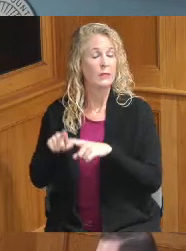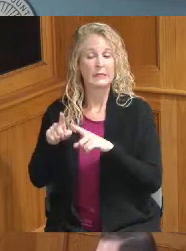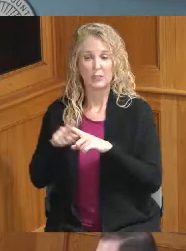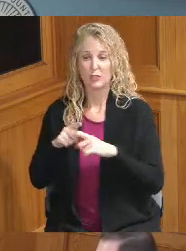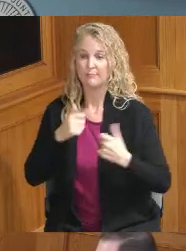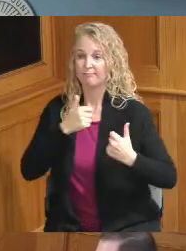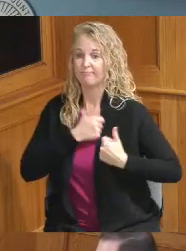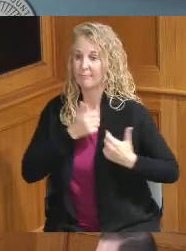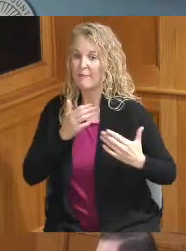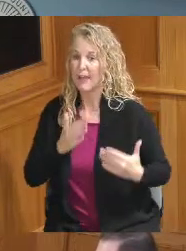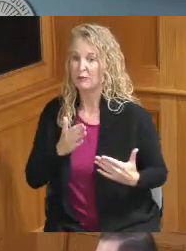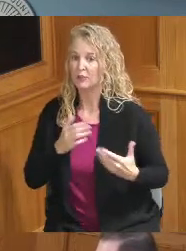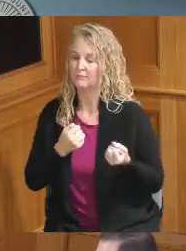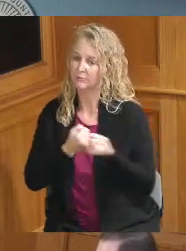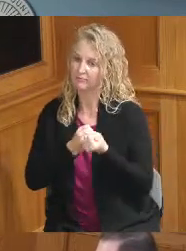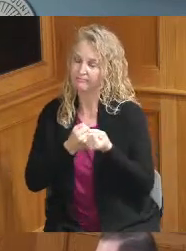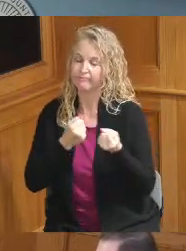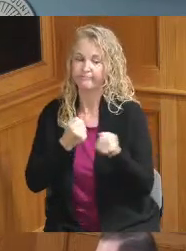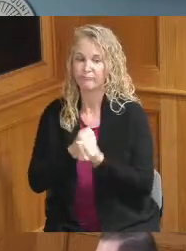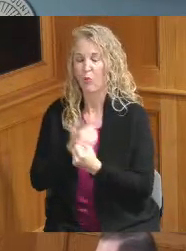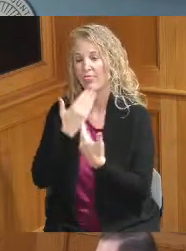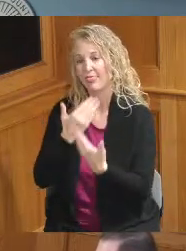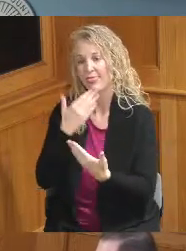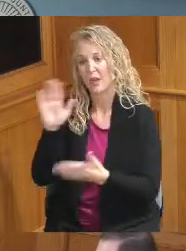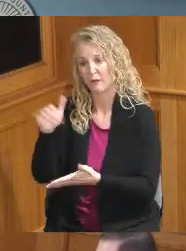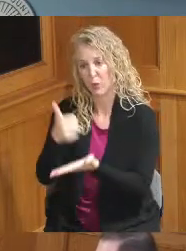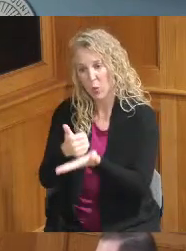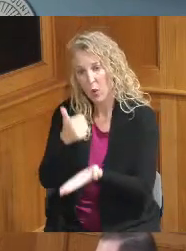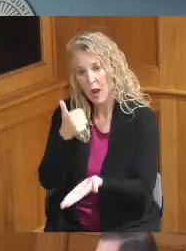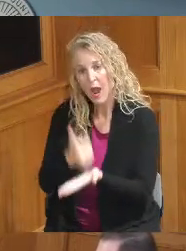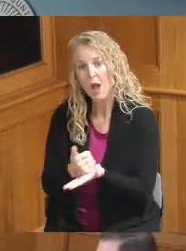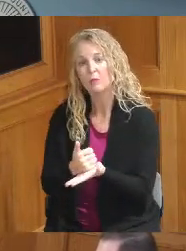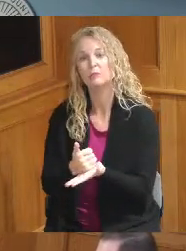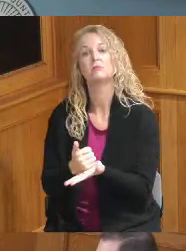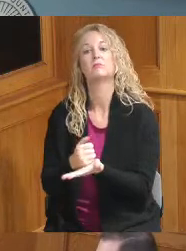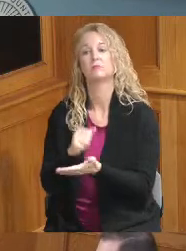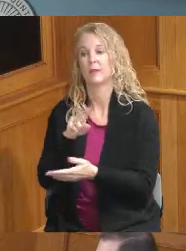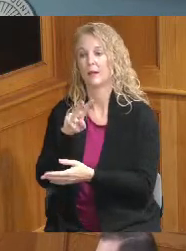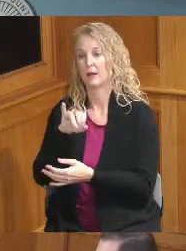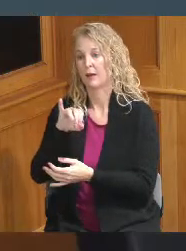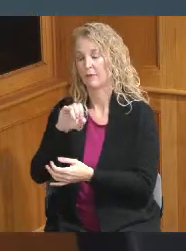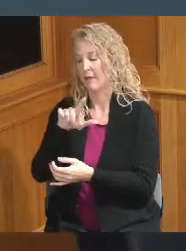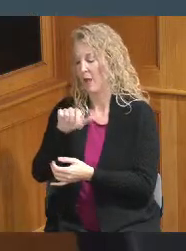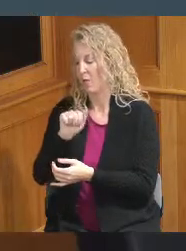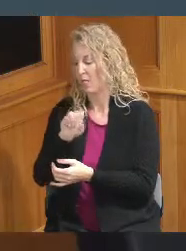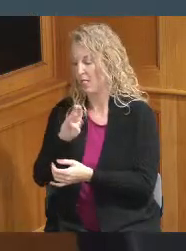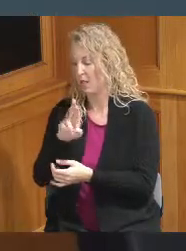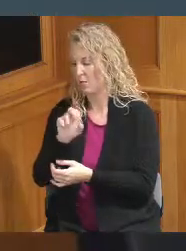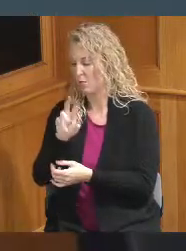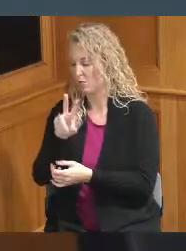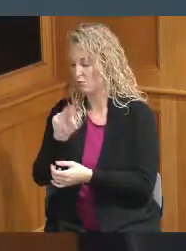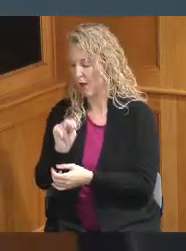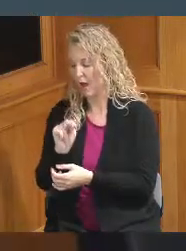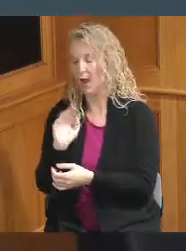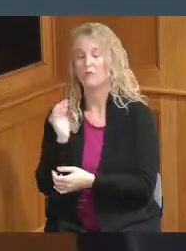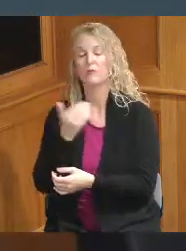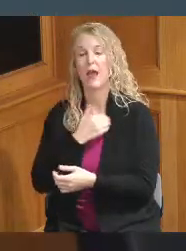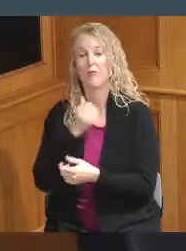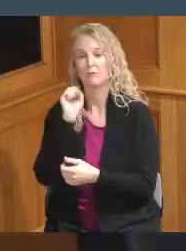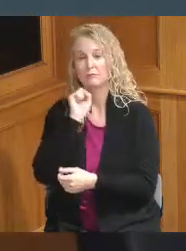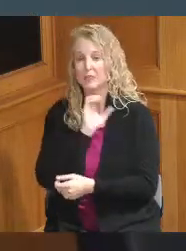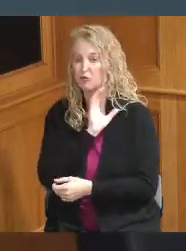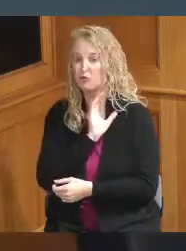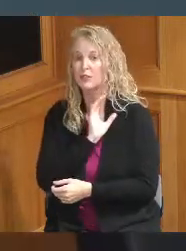a veteran, and she helps out a lot. And we thank you for your help. Miss Viola Brown, who is one of our seniors, and she